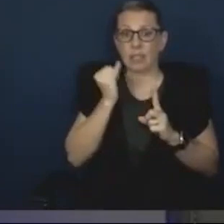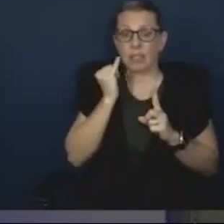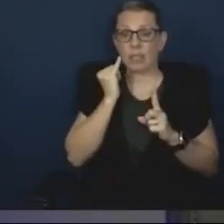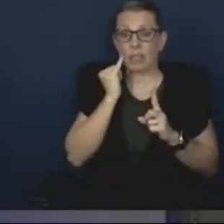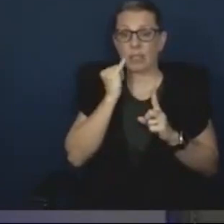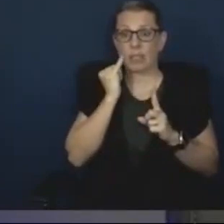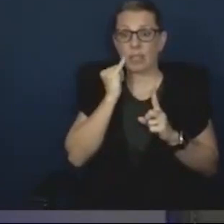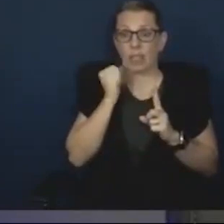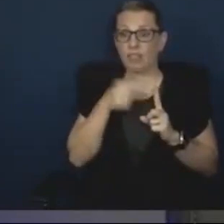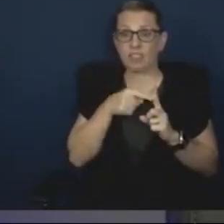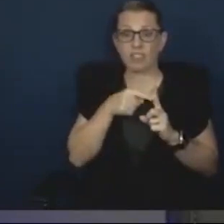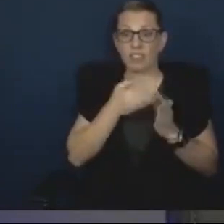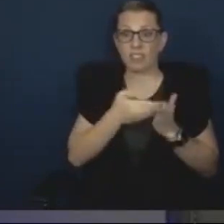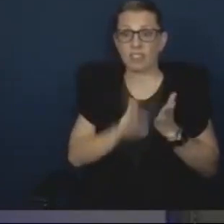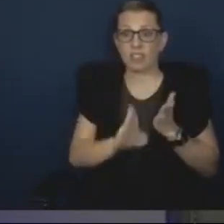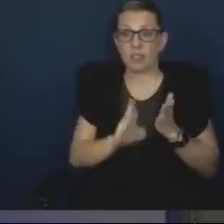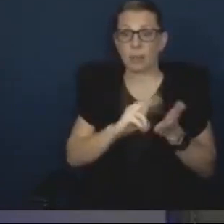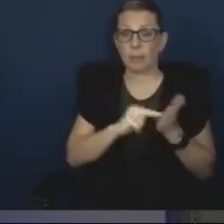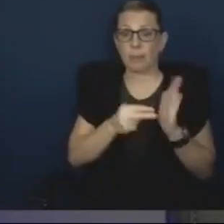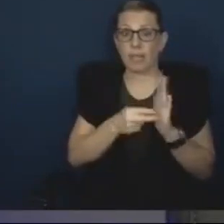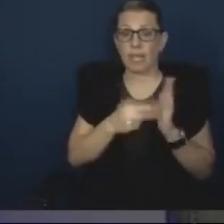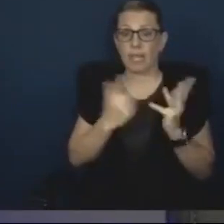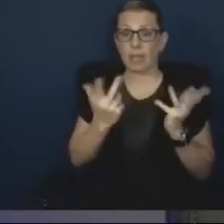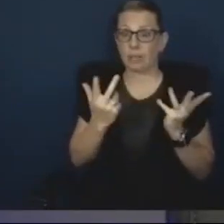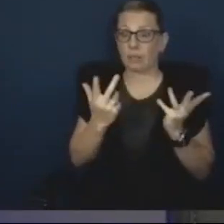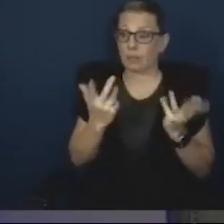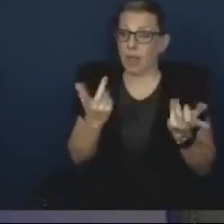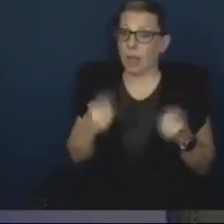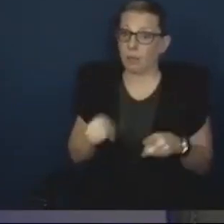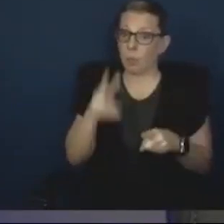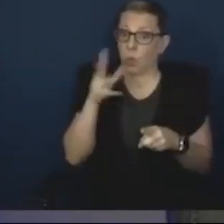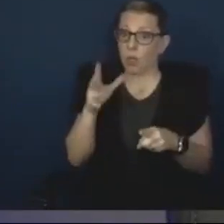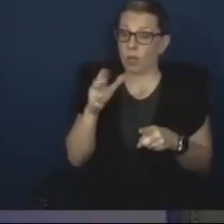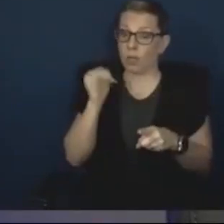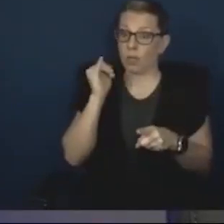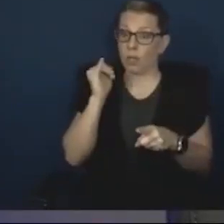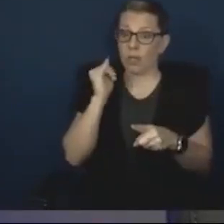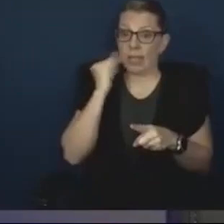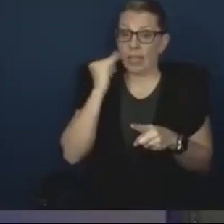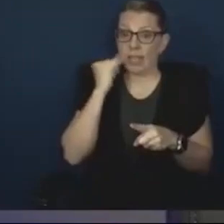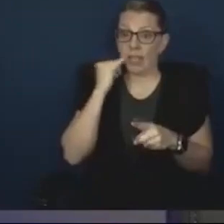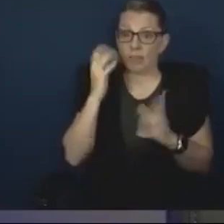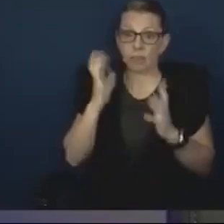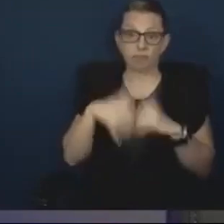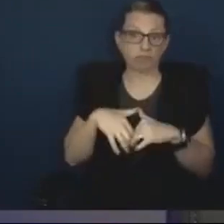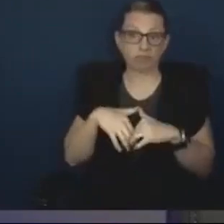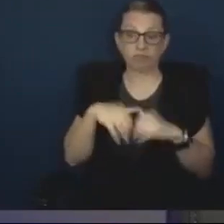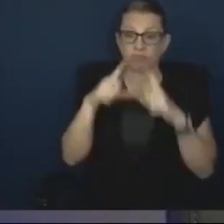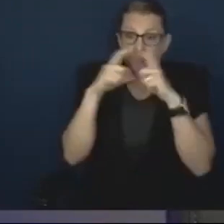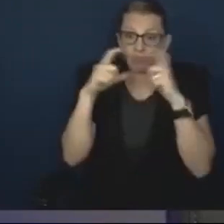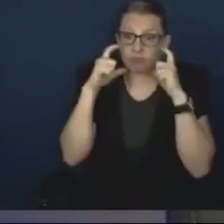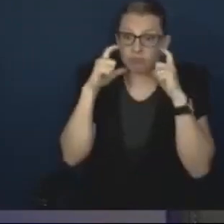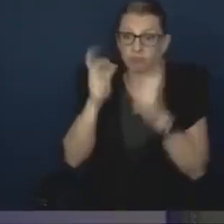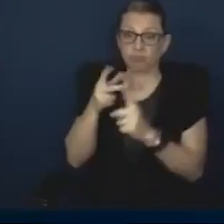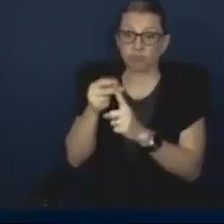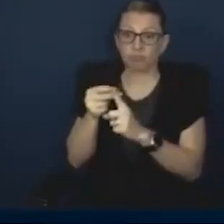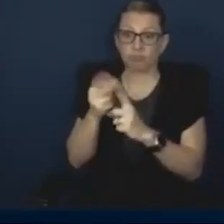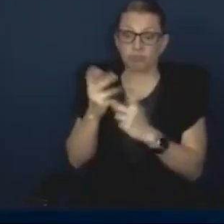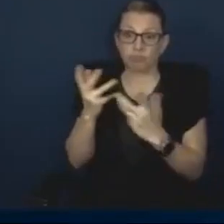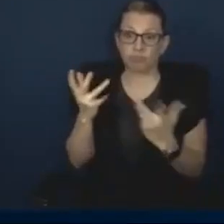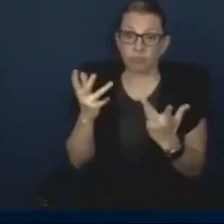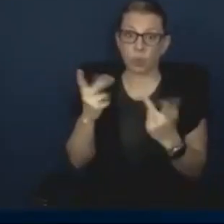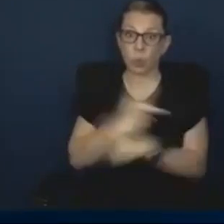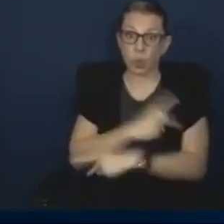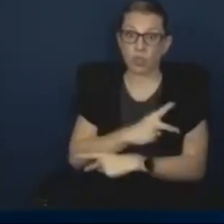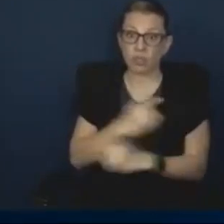when we ended all the public mask mandate? And I think we would be a whole lot worse than we are today.